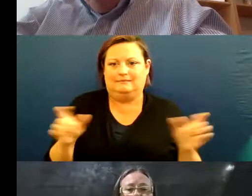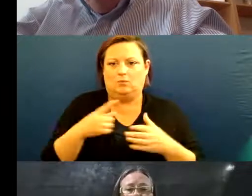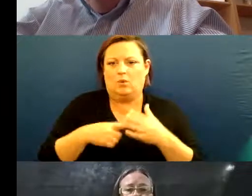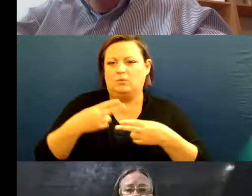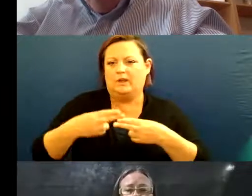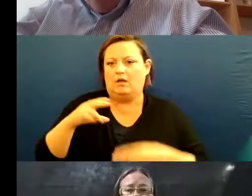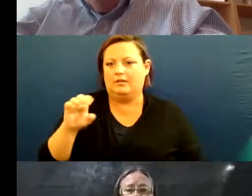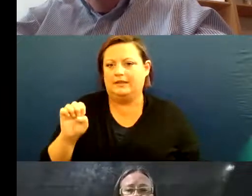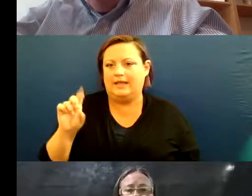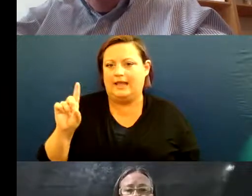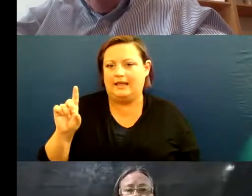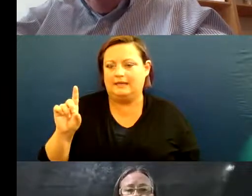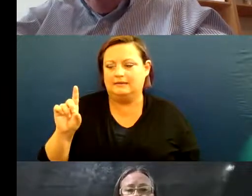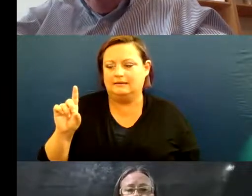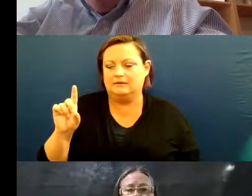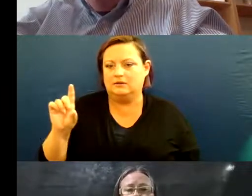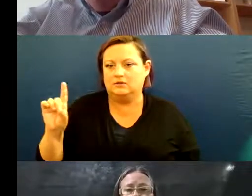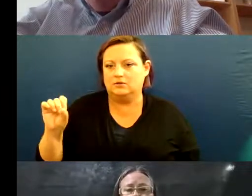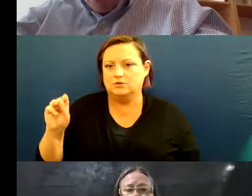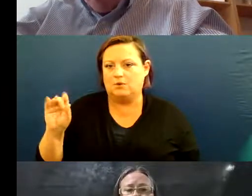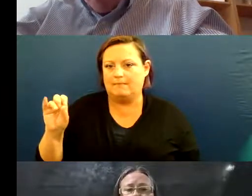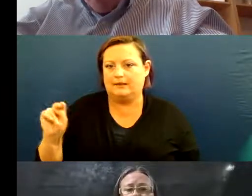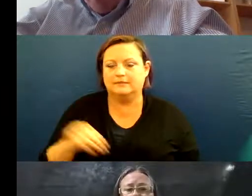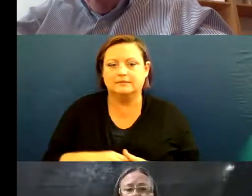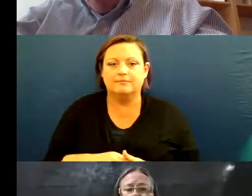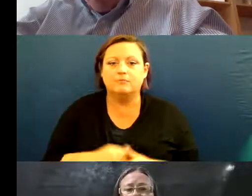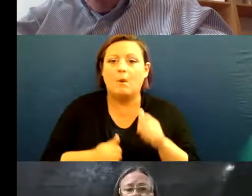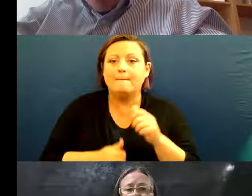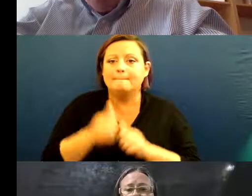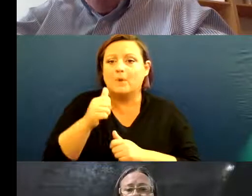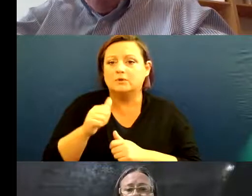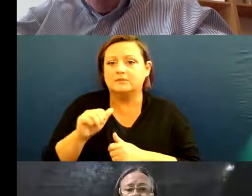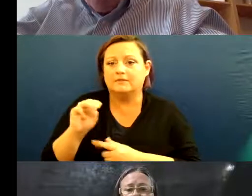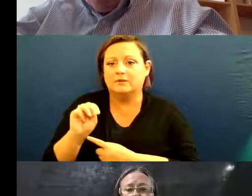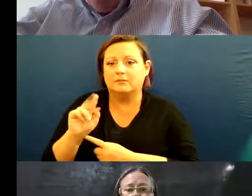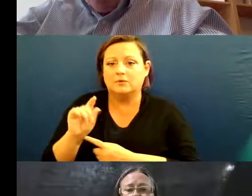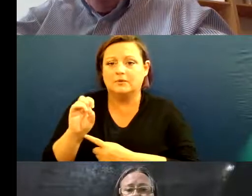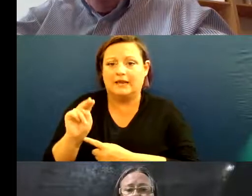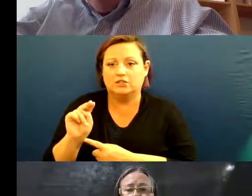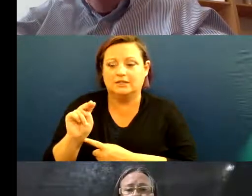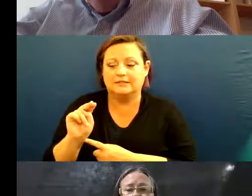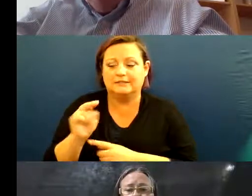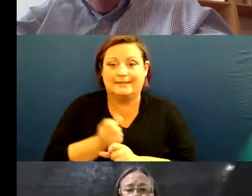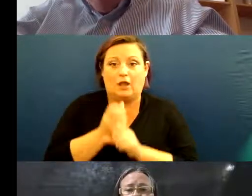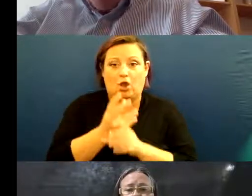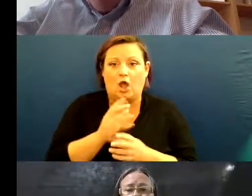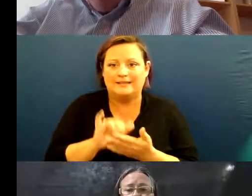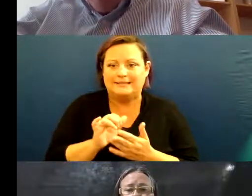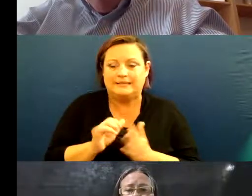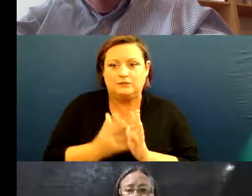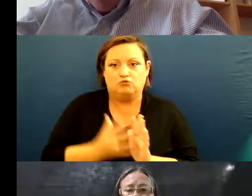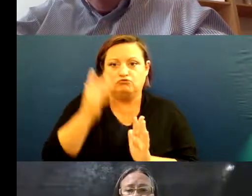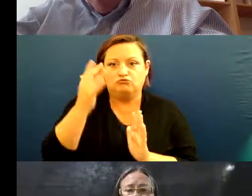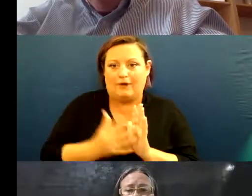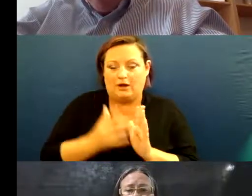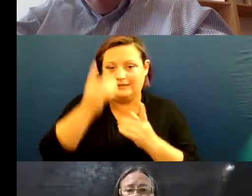fact, the mutations, most of the mutations that cause the most severe forms of these diseases actually occur